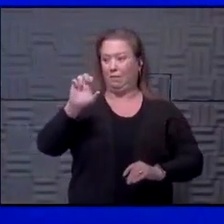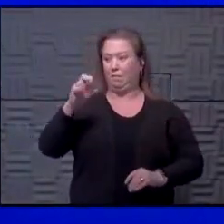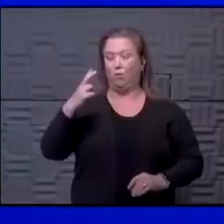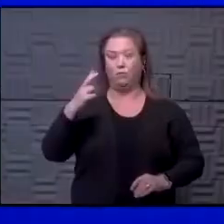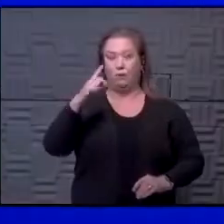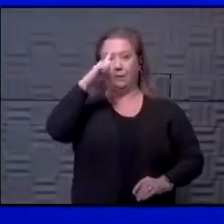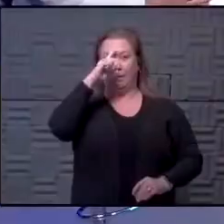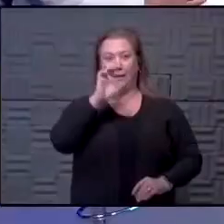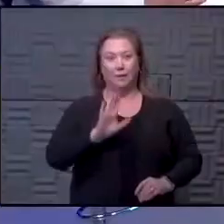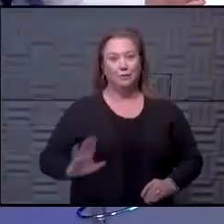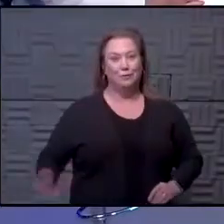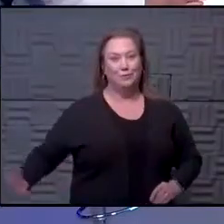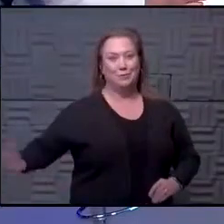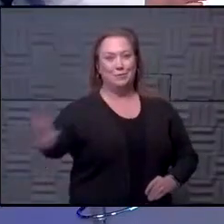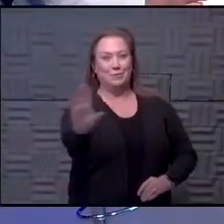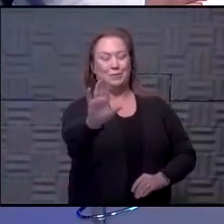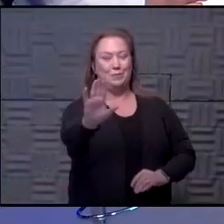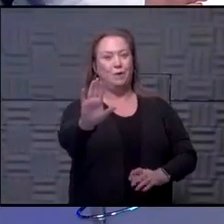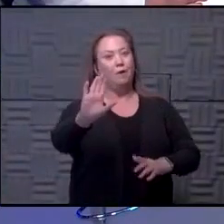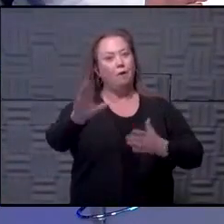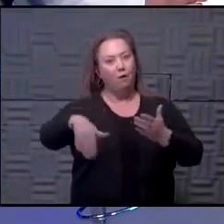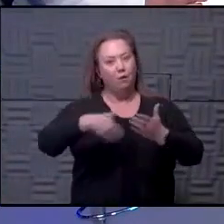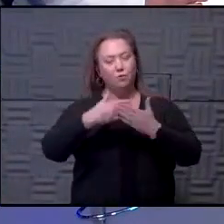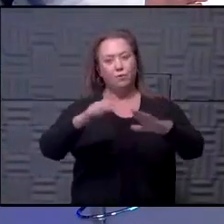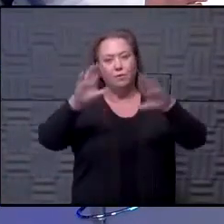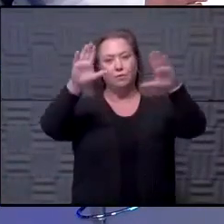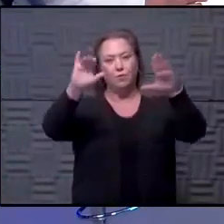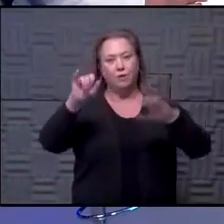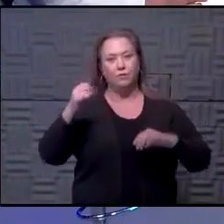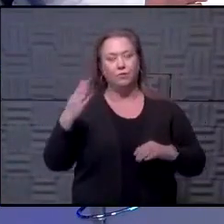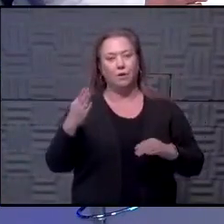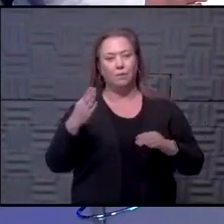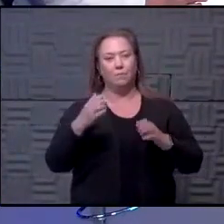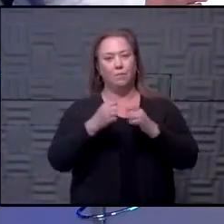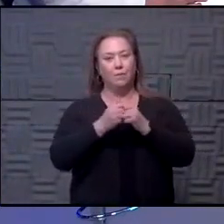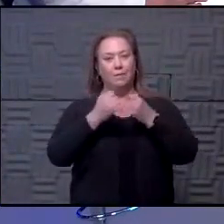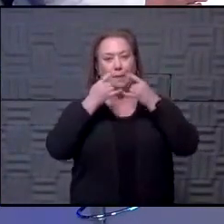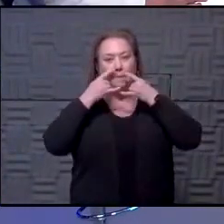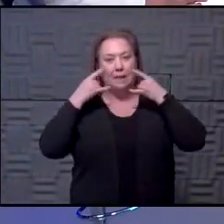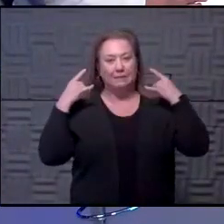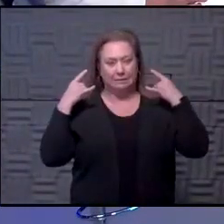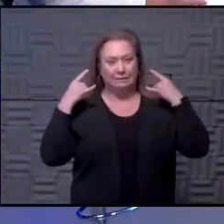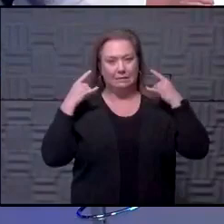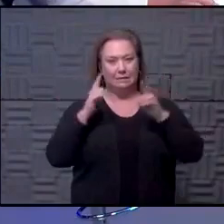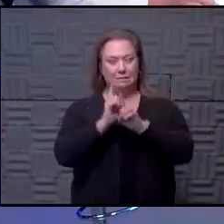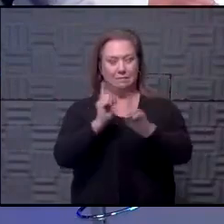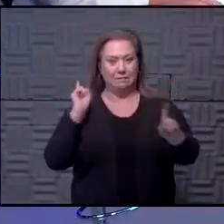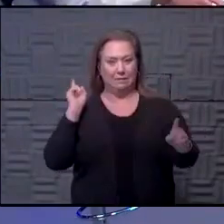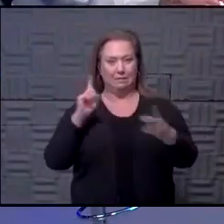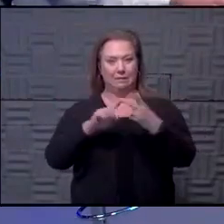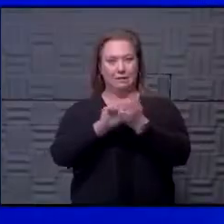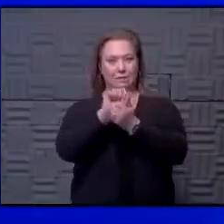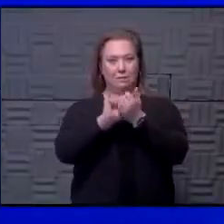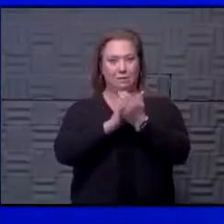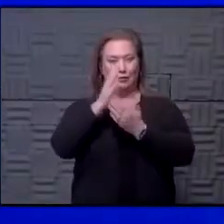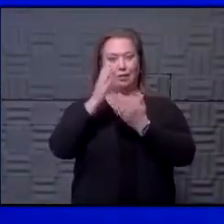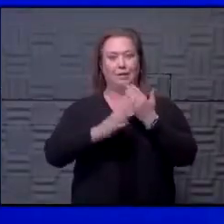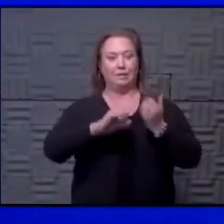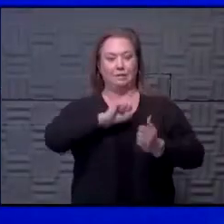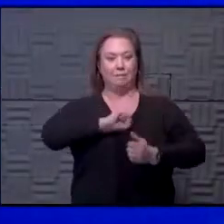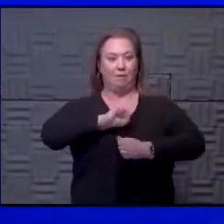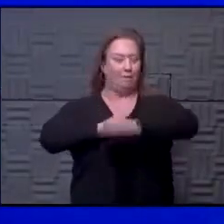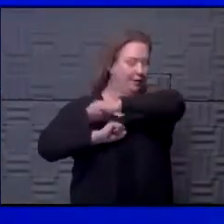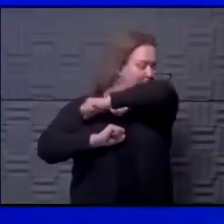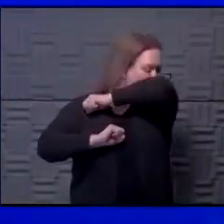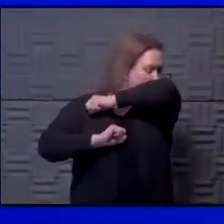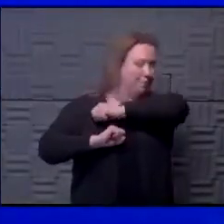It's because you out there are doing a great job with your masking, distancing, hand washing, coughing into your